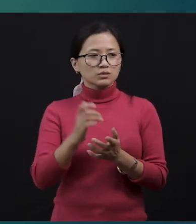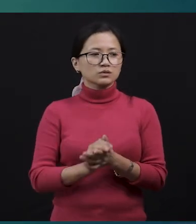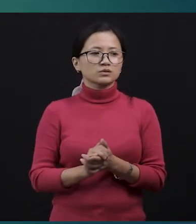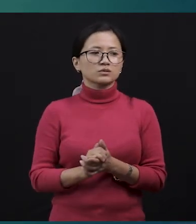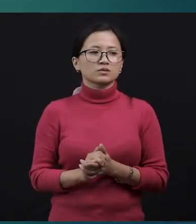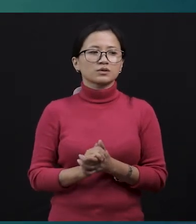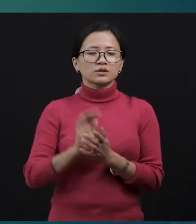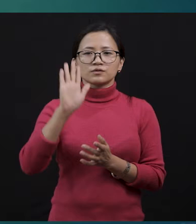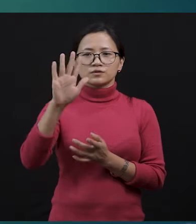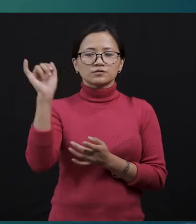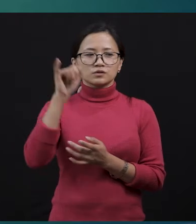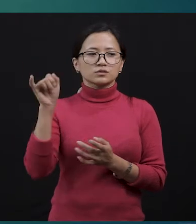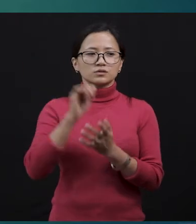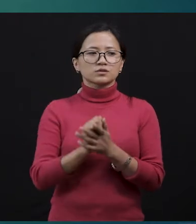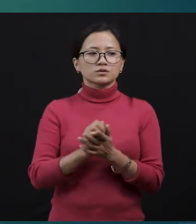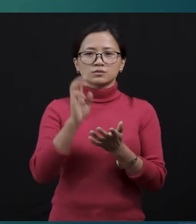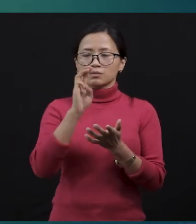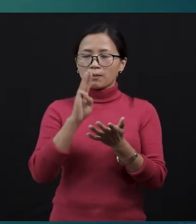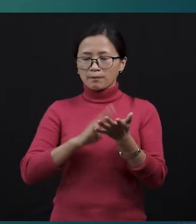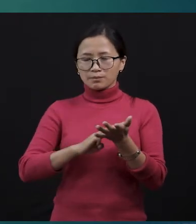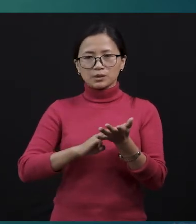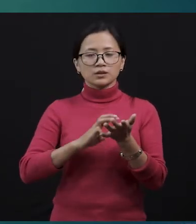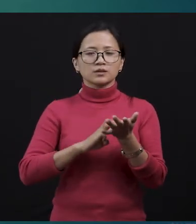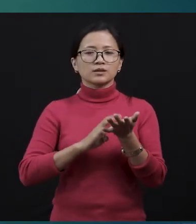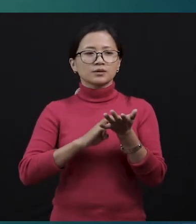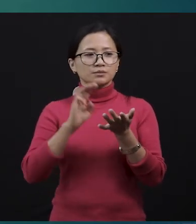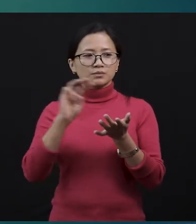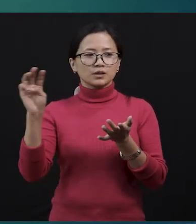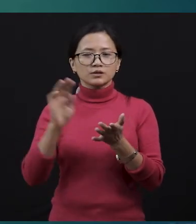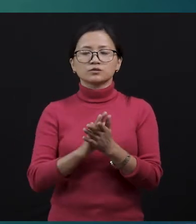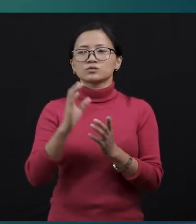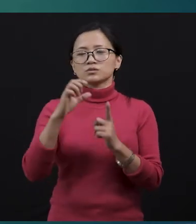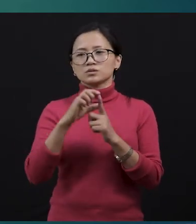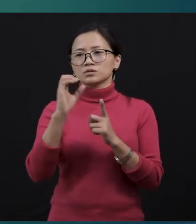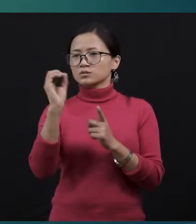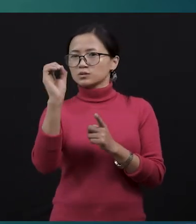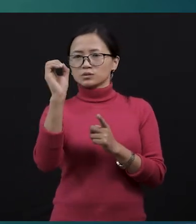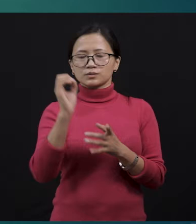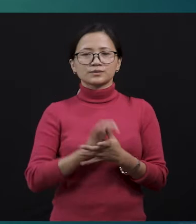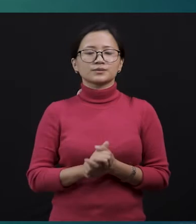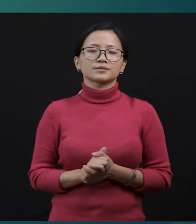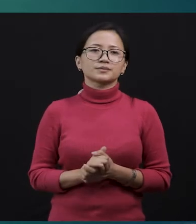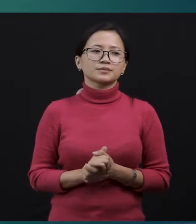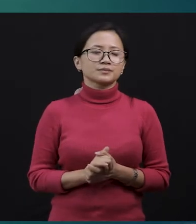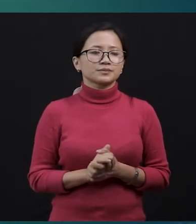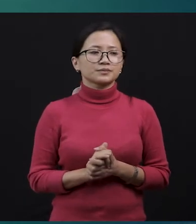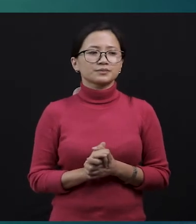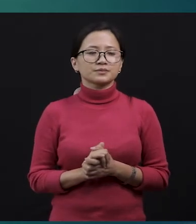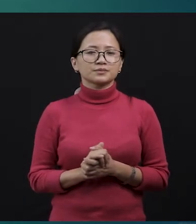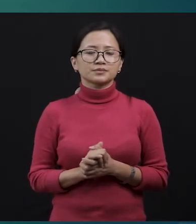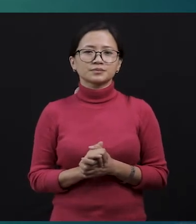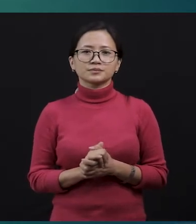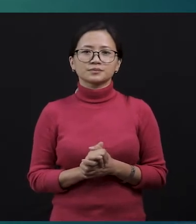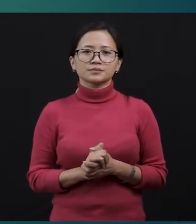The payment that they got for these researches that I've mentioned here, pollinating plants, okay, to observe food